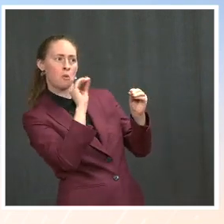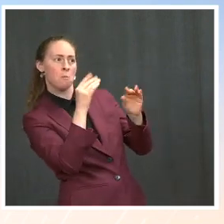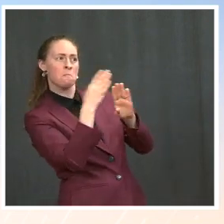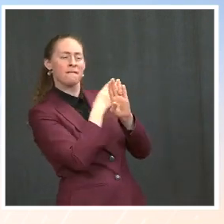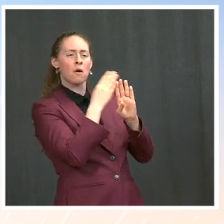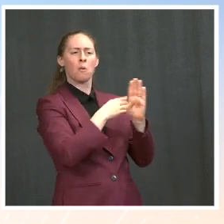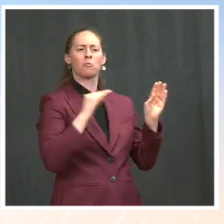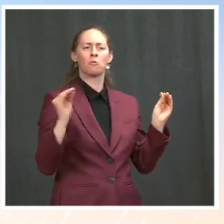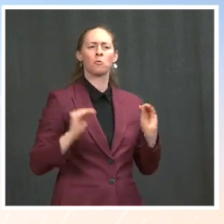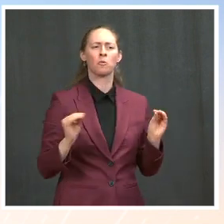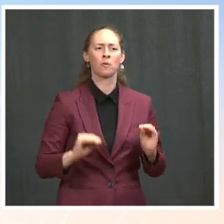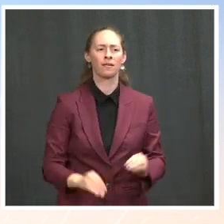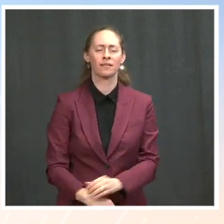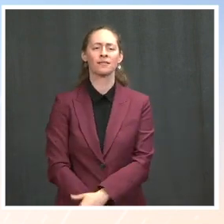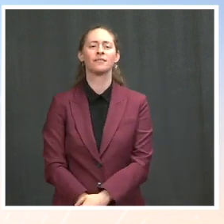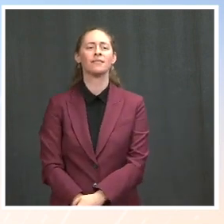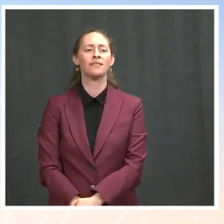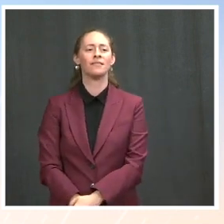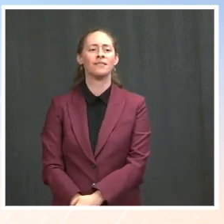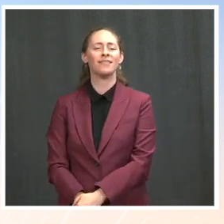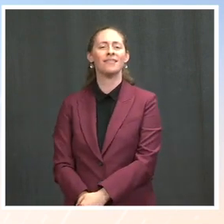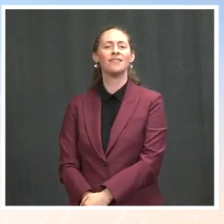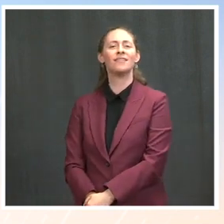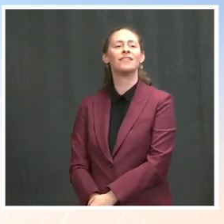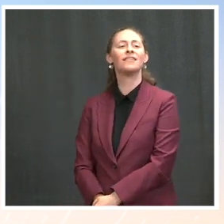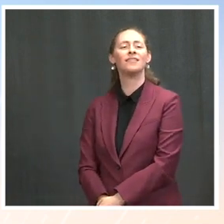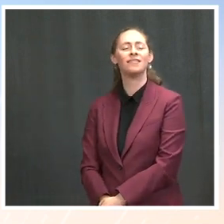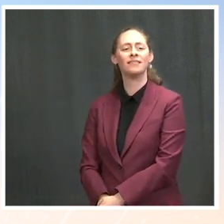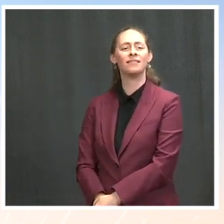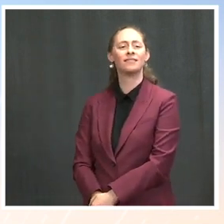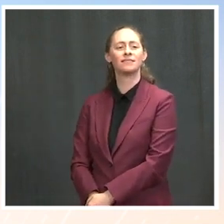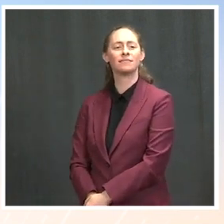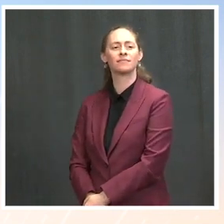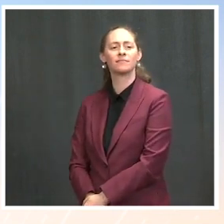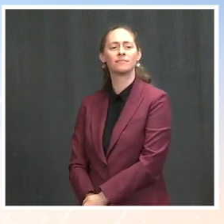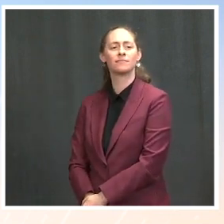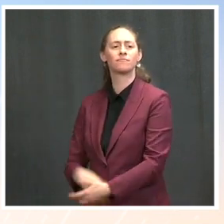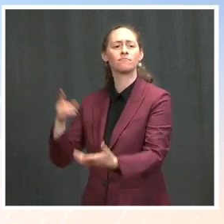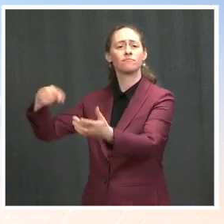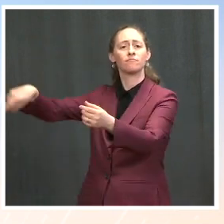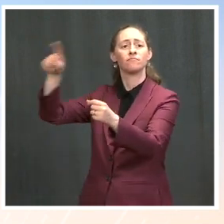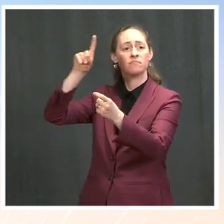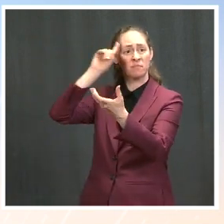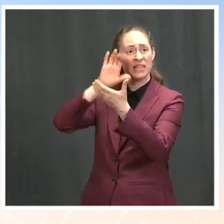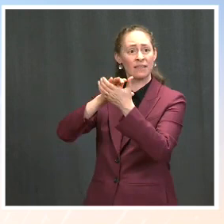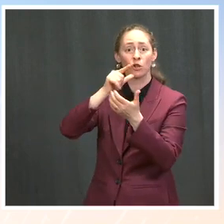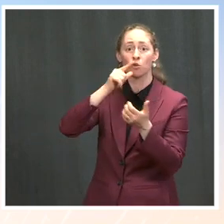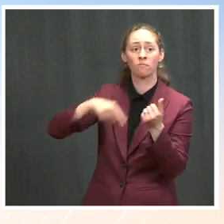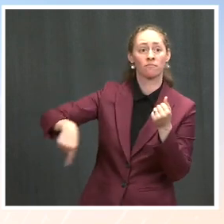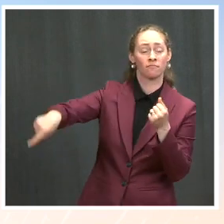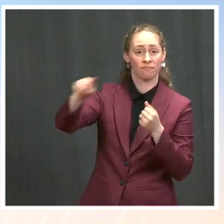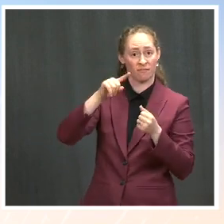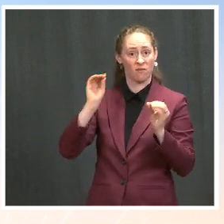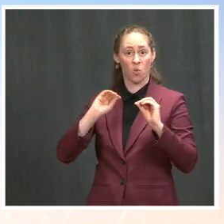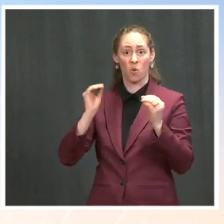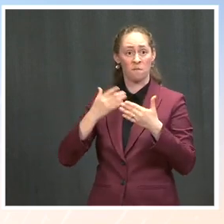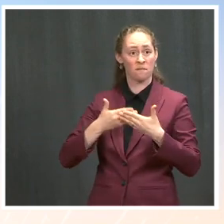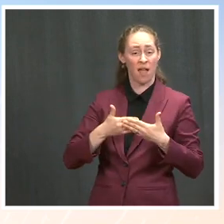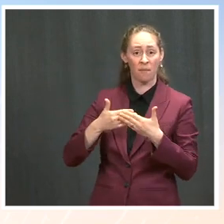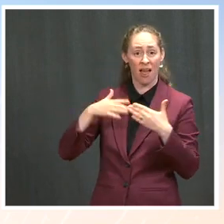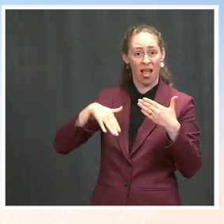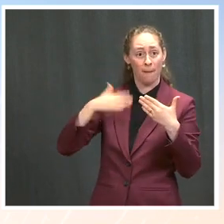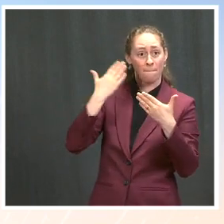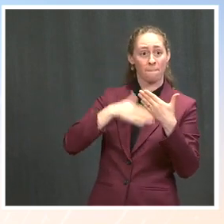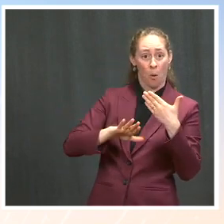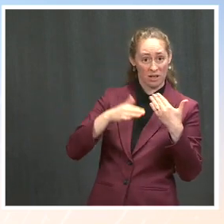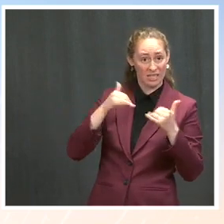president believe that a 15-week-old unborn baby is a human being? Are you asking me if the president supports a woman's right to choose? He